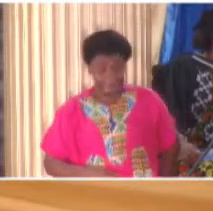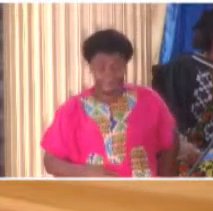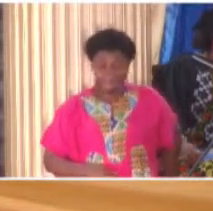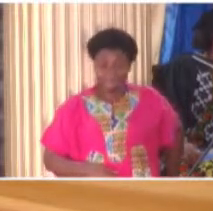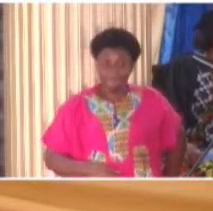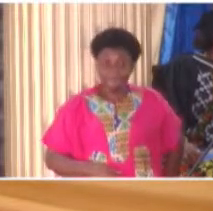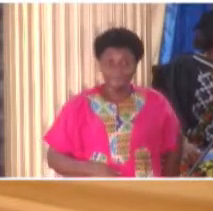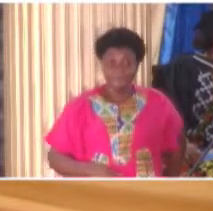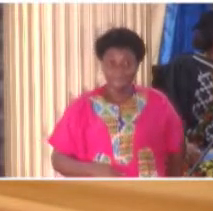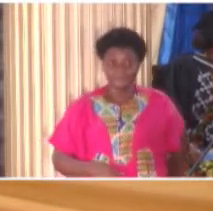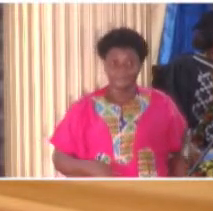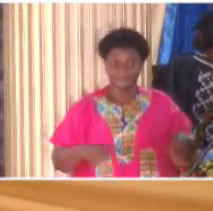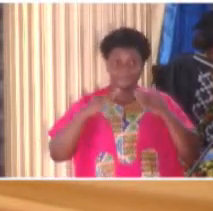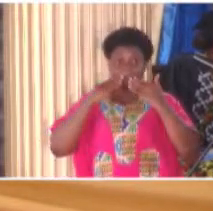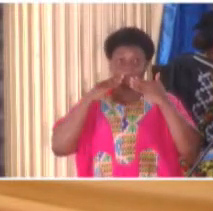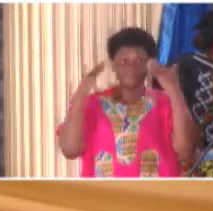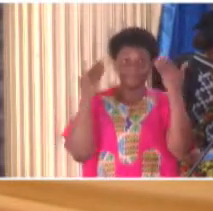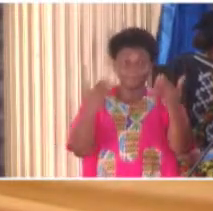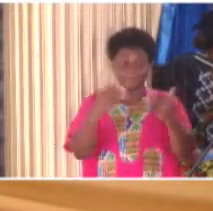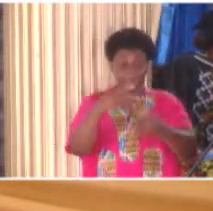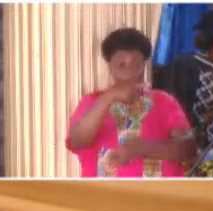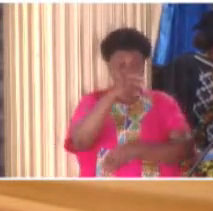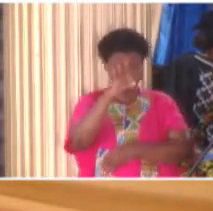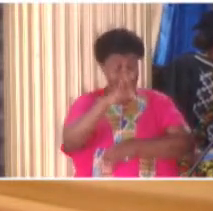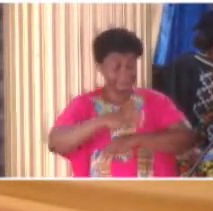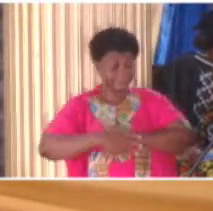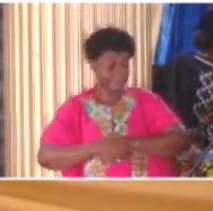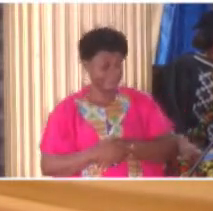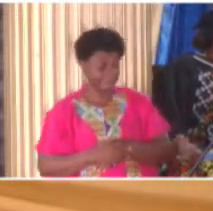Thank you very much, Prof.